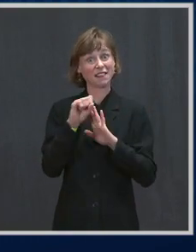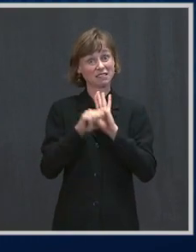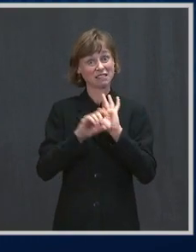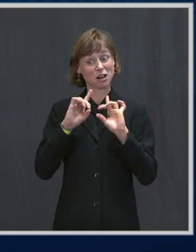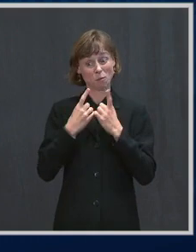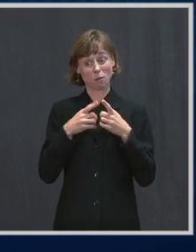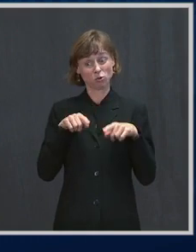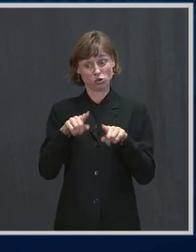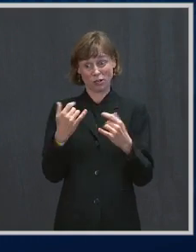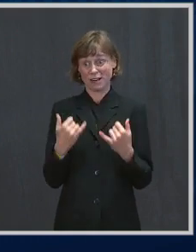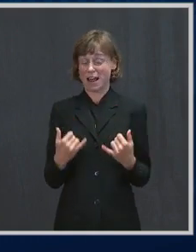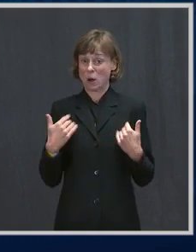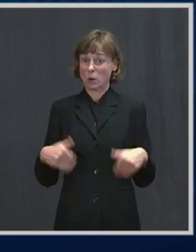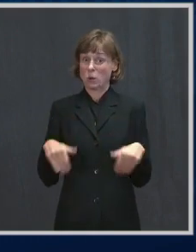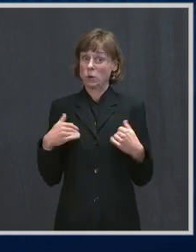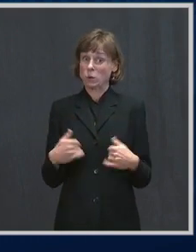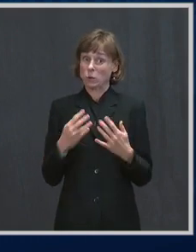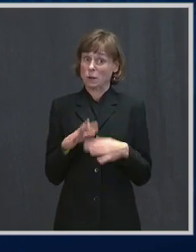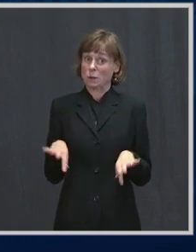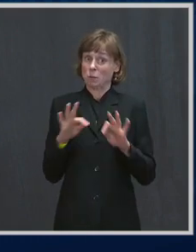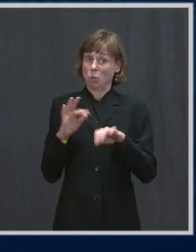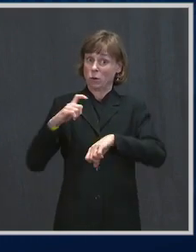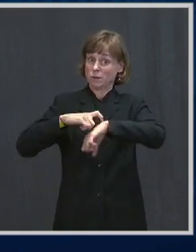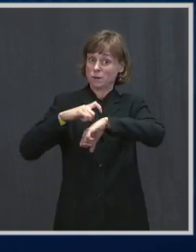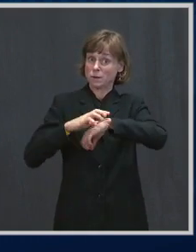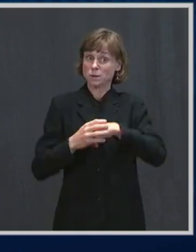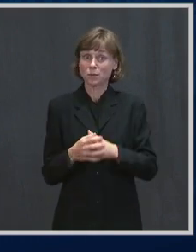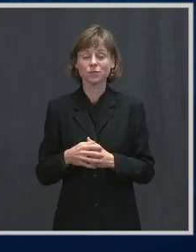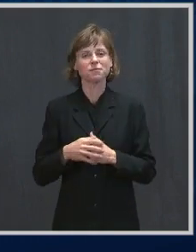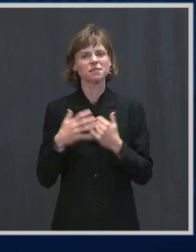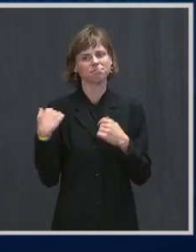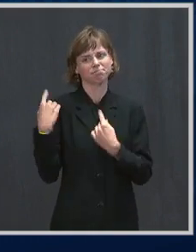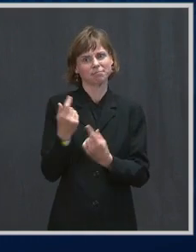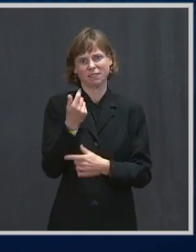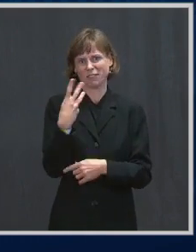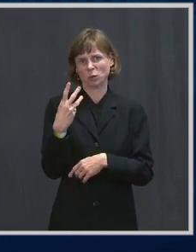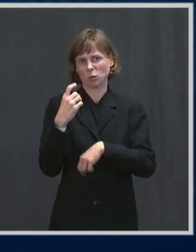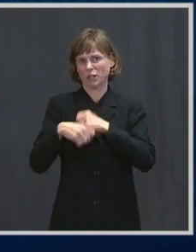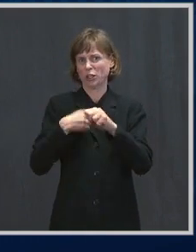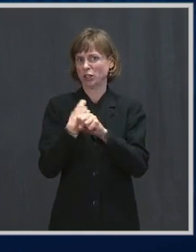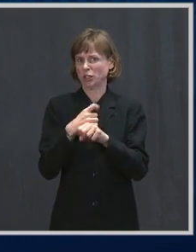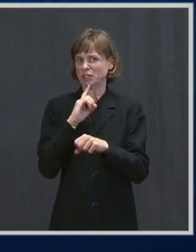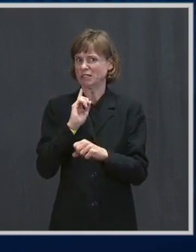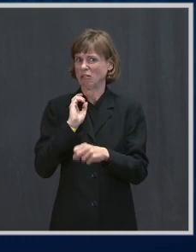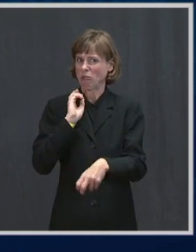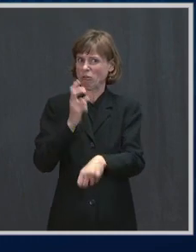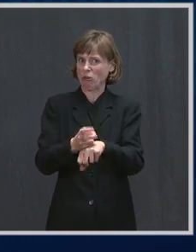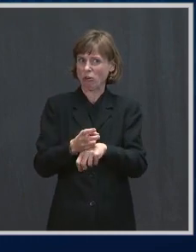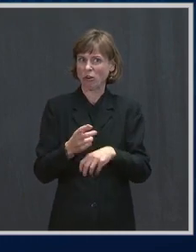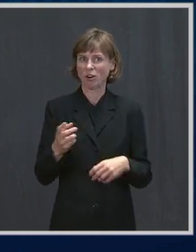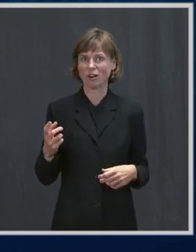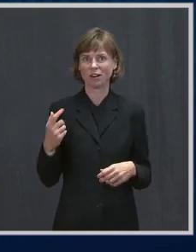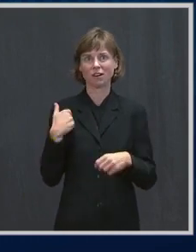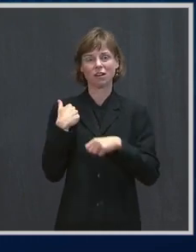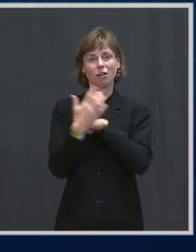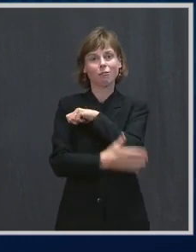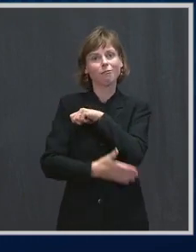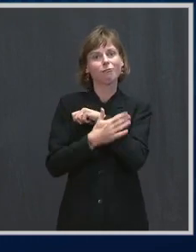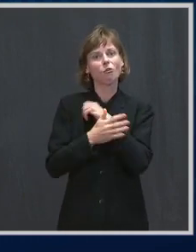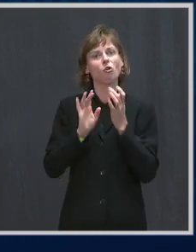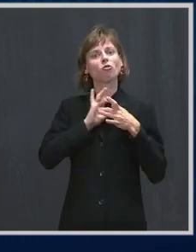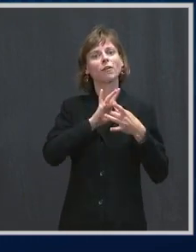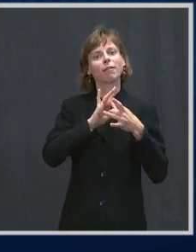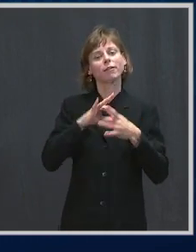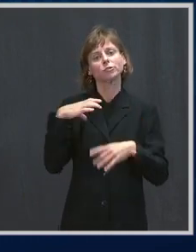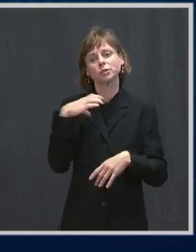moment. This has been a difficult few years. I've been hanging around on the Foreign Relations Committee and as